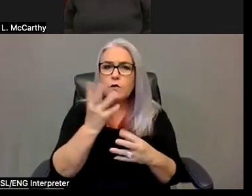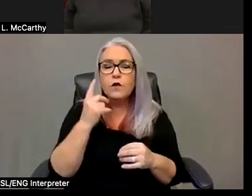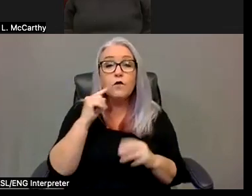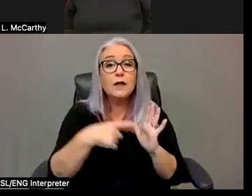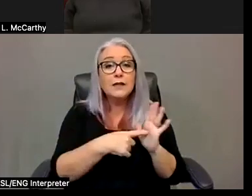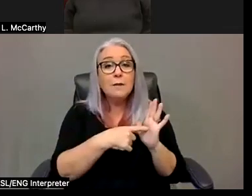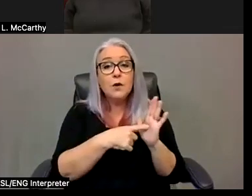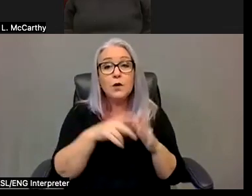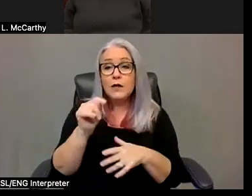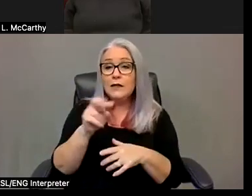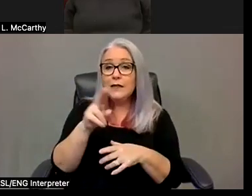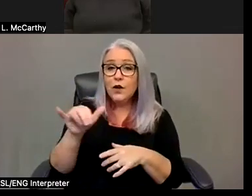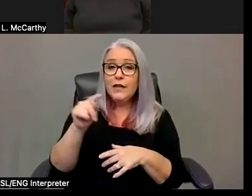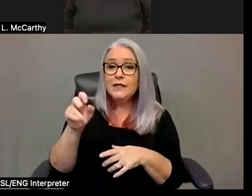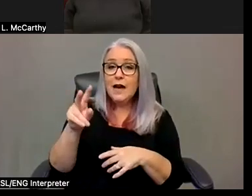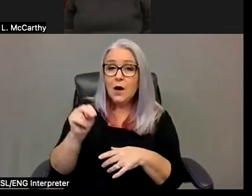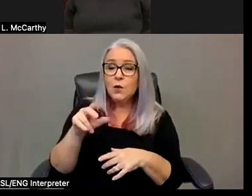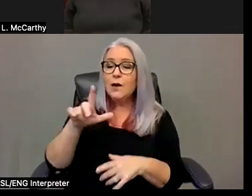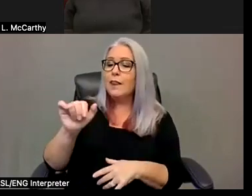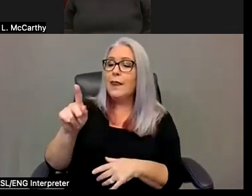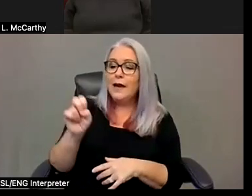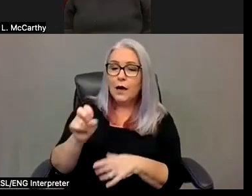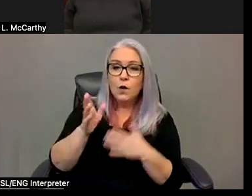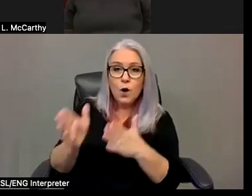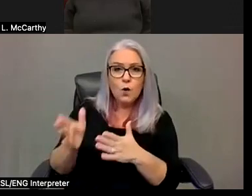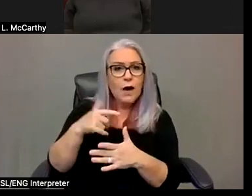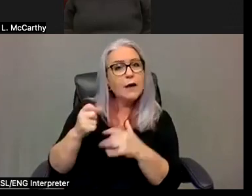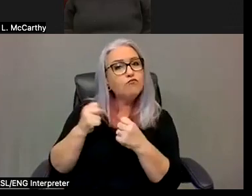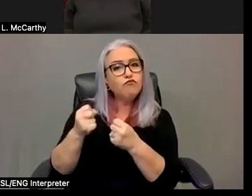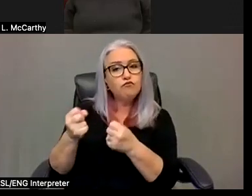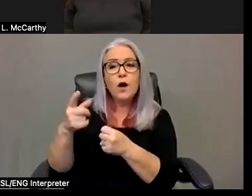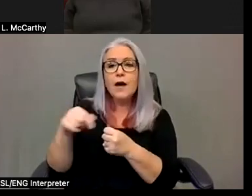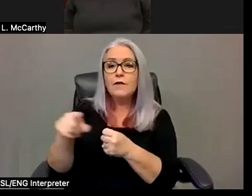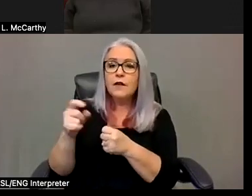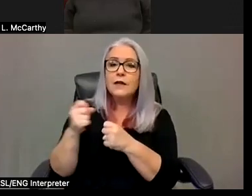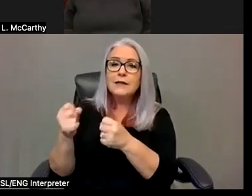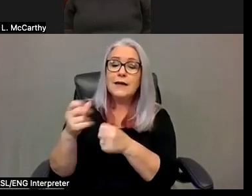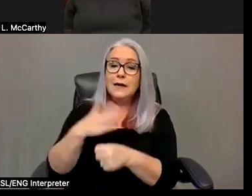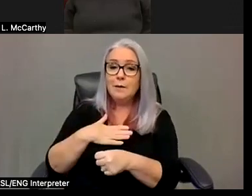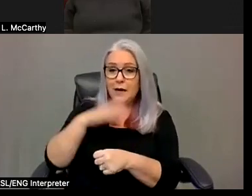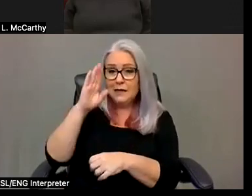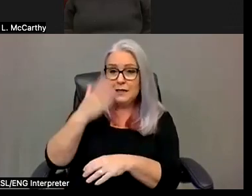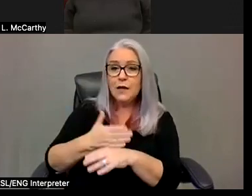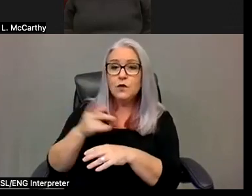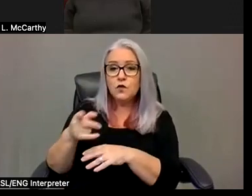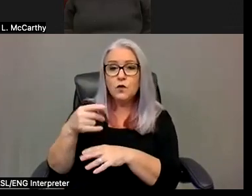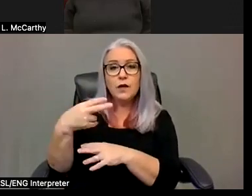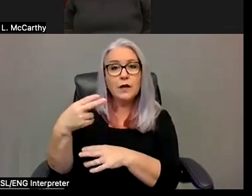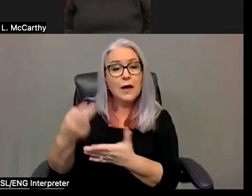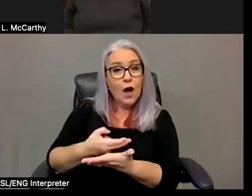the Tarrytown Lakes Road. I drive along that road very frequently, taking my son to the hockey